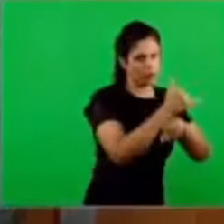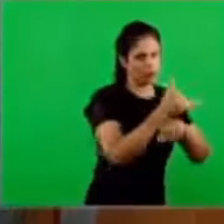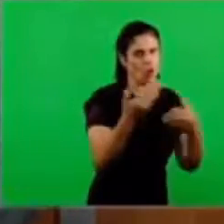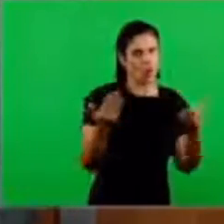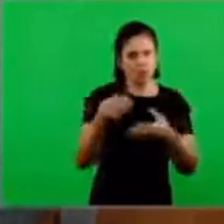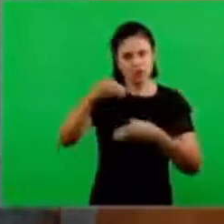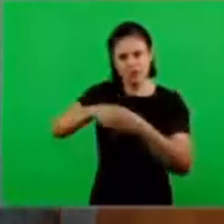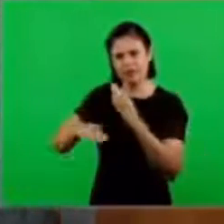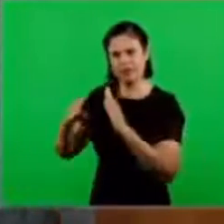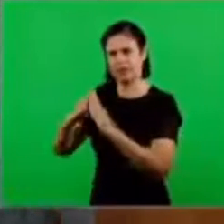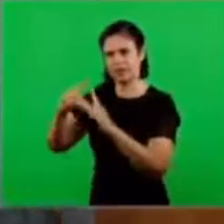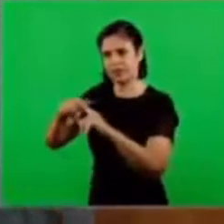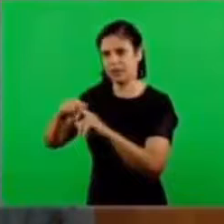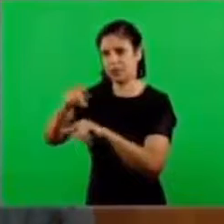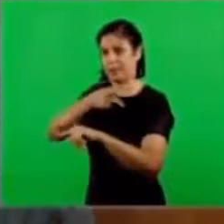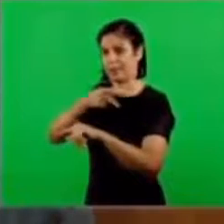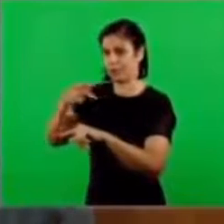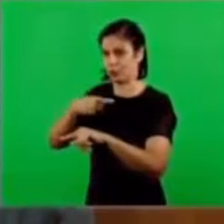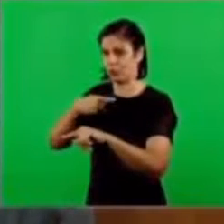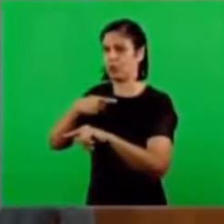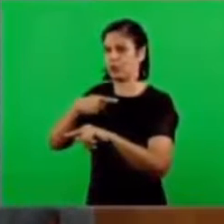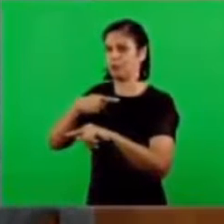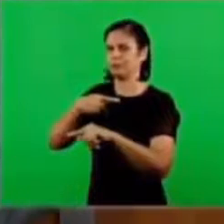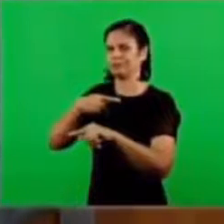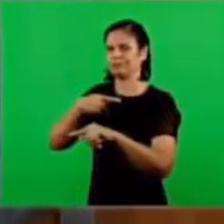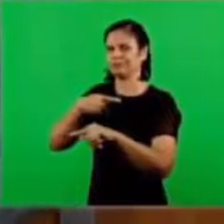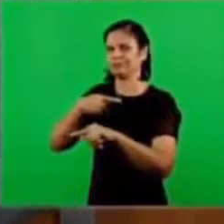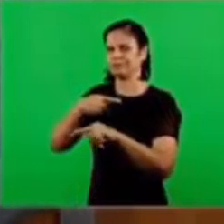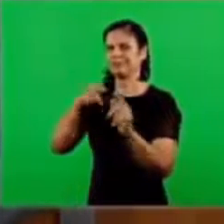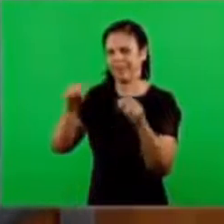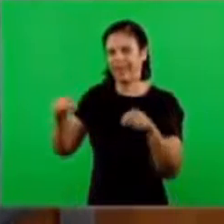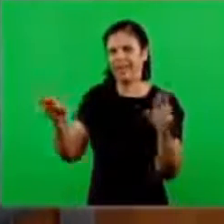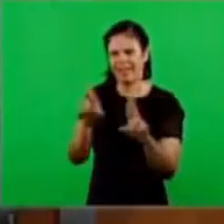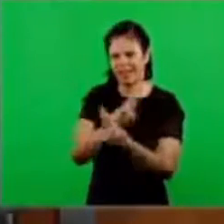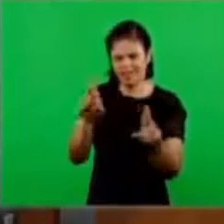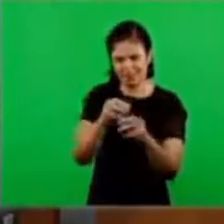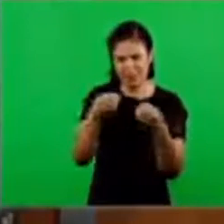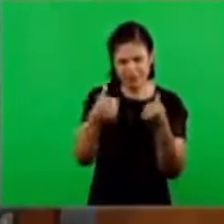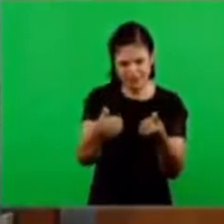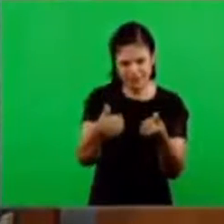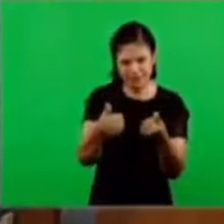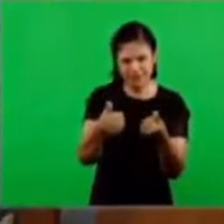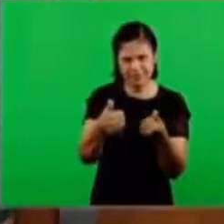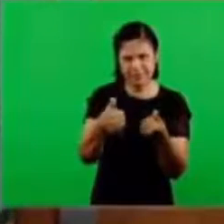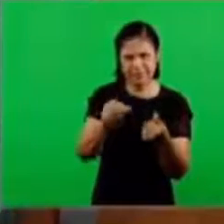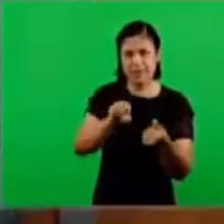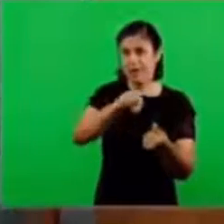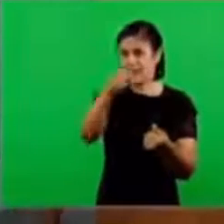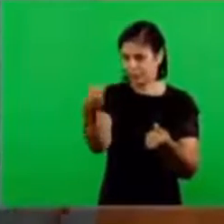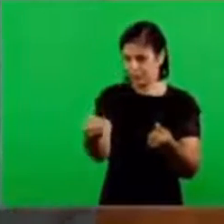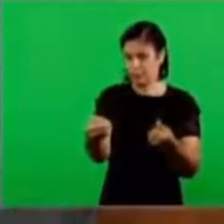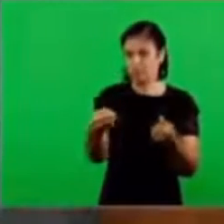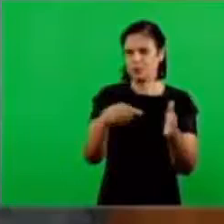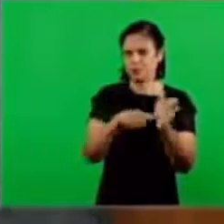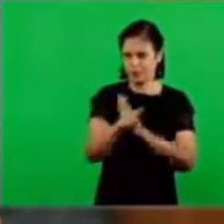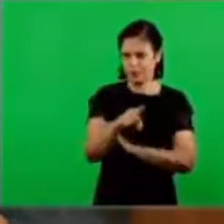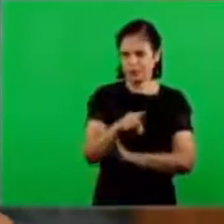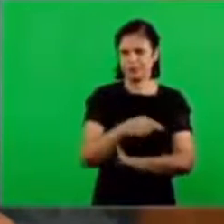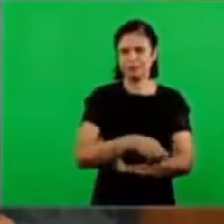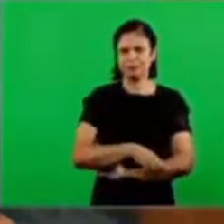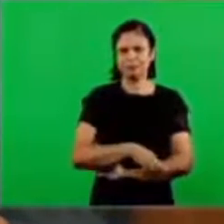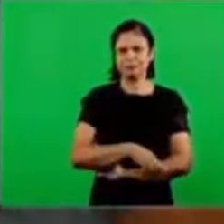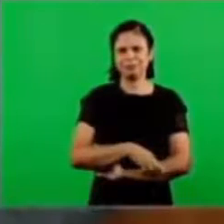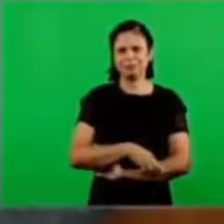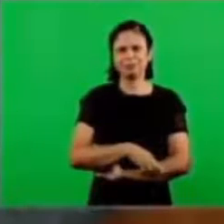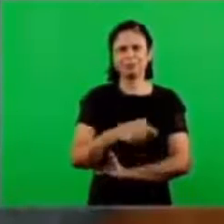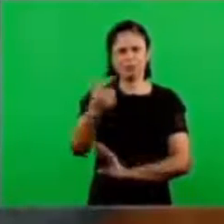of the priest and the ministry of the church, like you now understood. Now we'll clarify a little bit on the